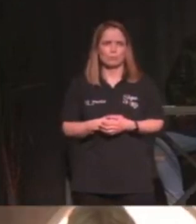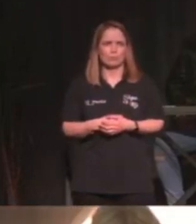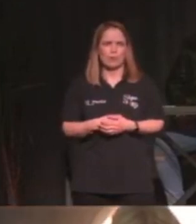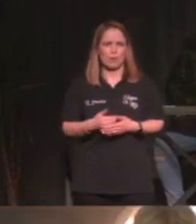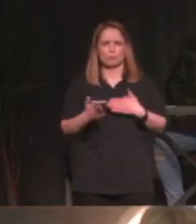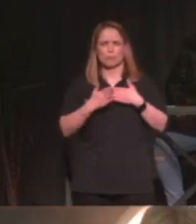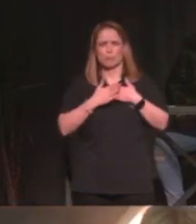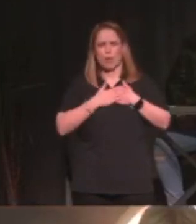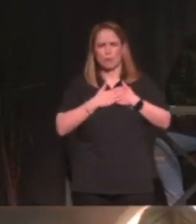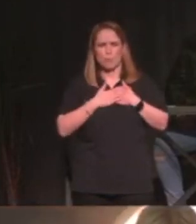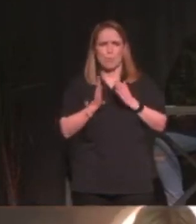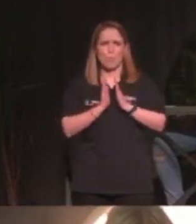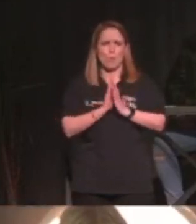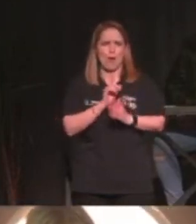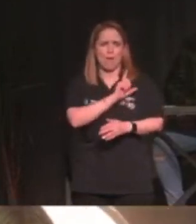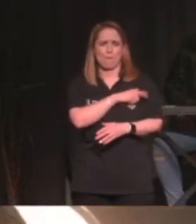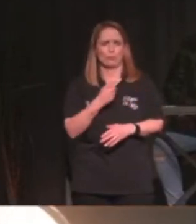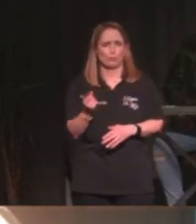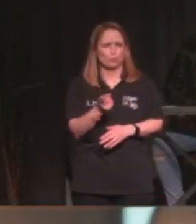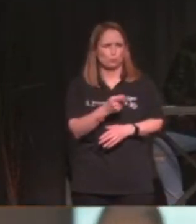Love to do that this morning. Is there somebody?